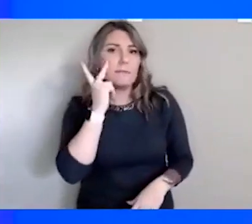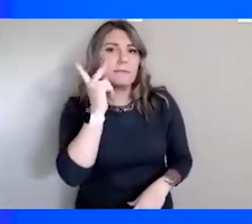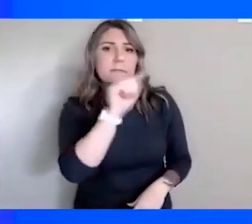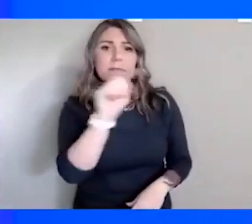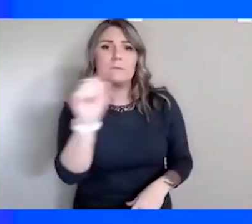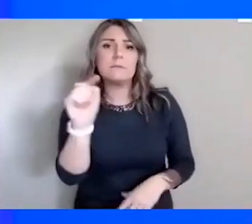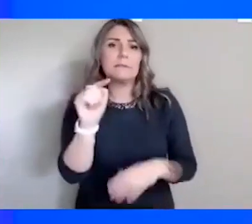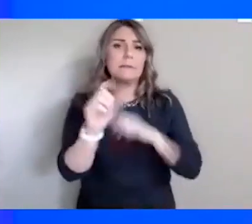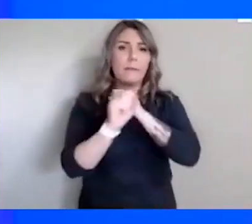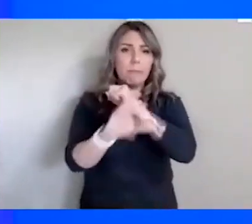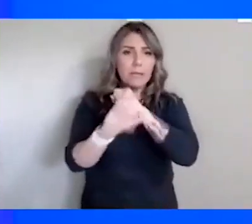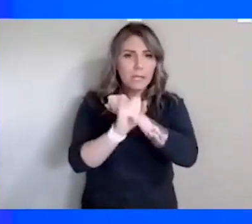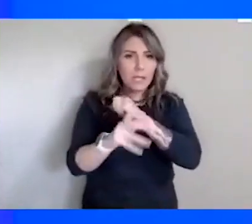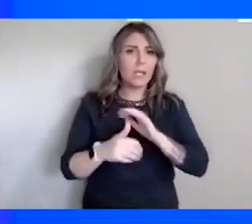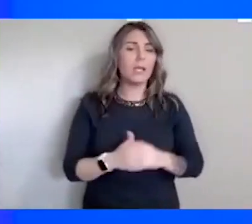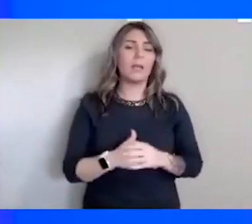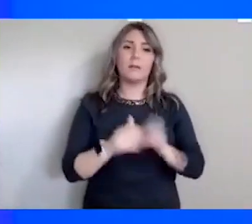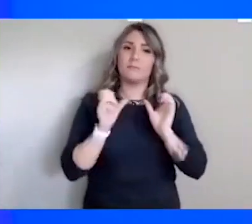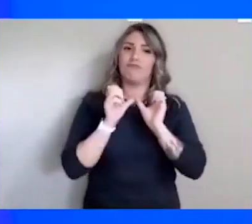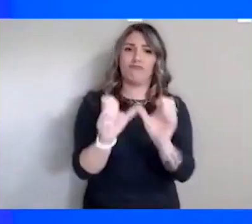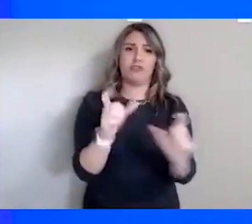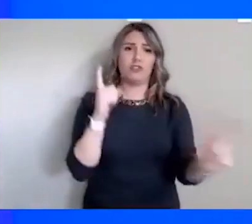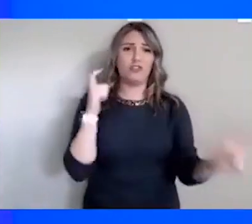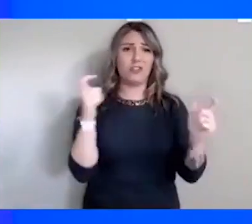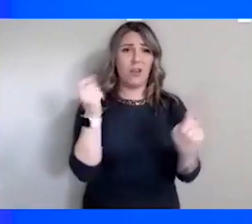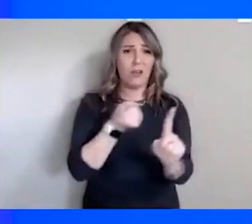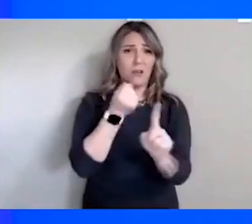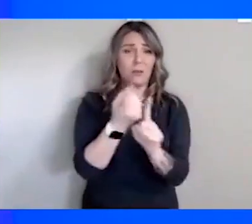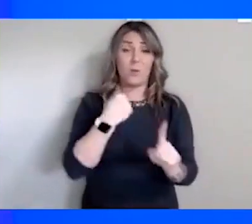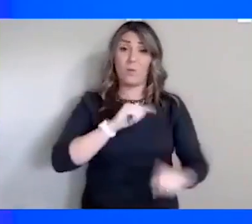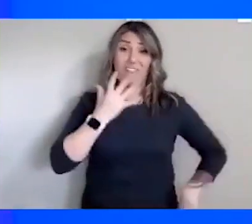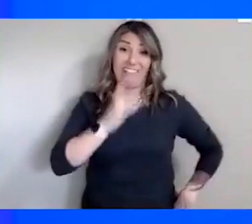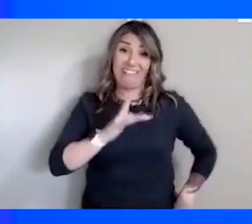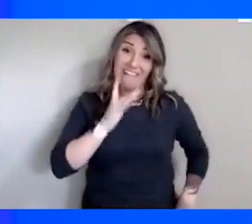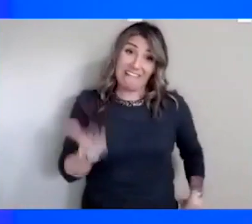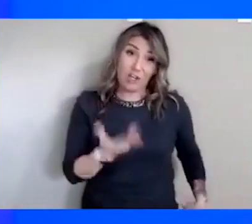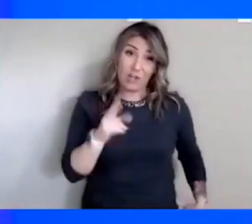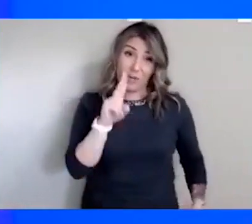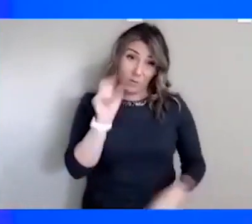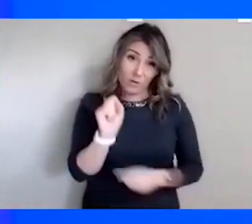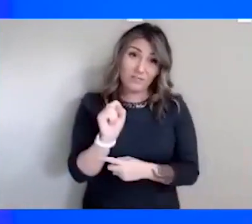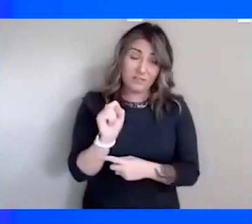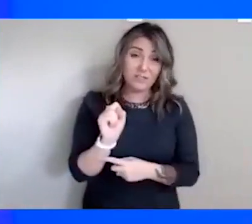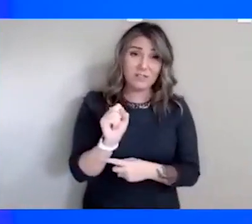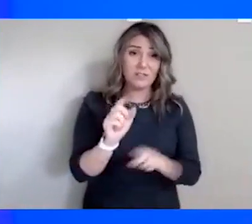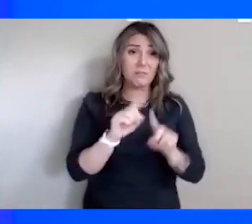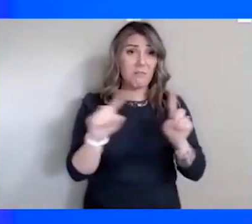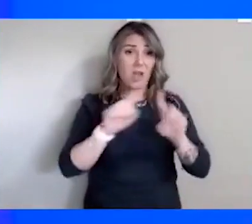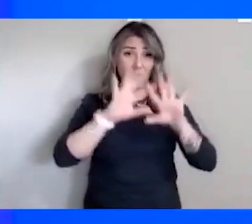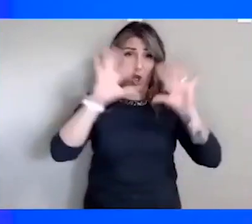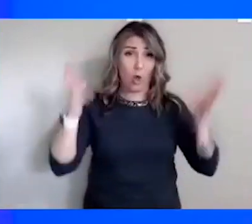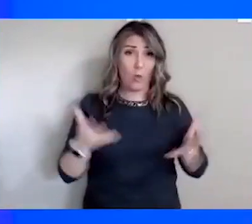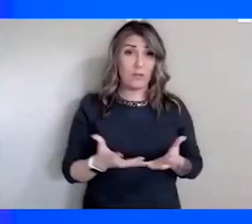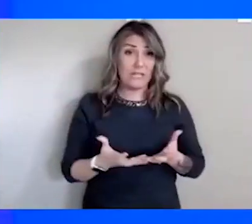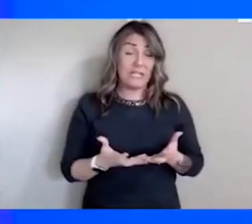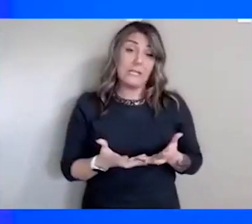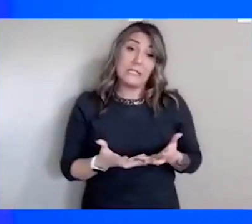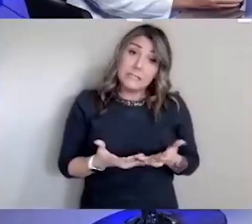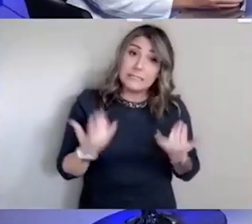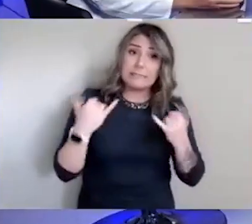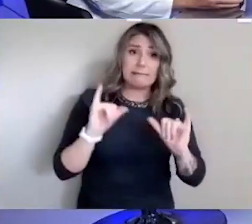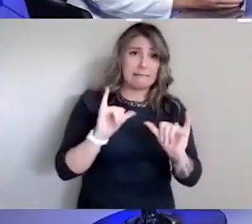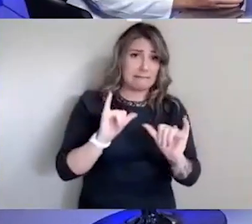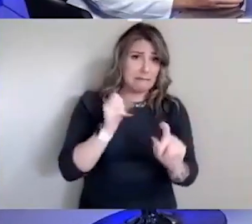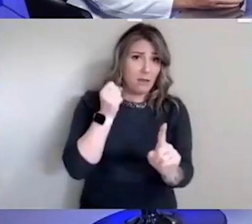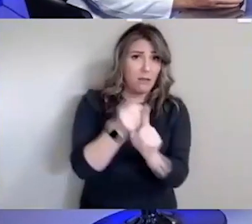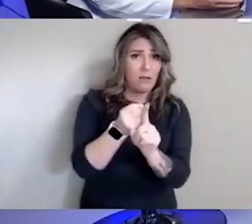to be a large impact. We are very fortunate, I think, here in the United States, but really around the globe, it's still a pandemic. And what I would